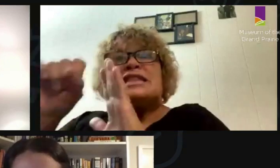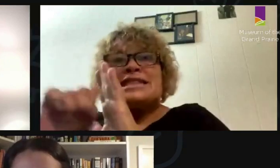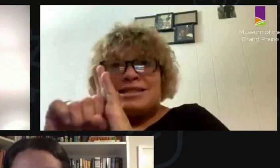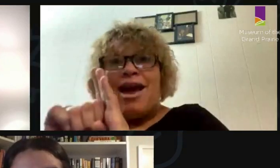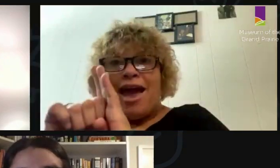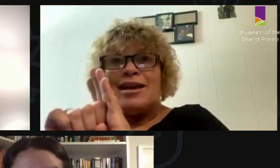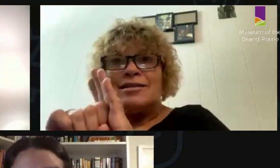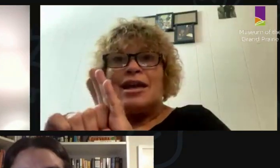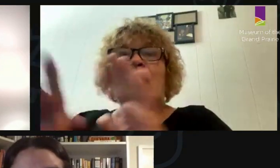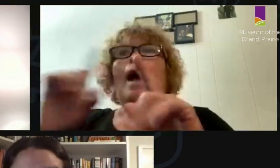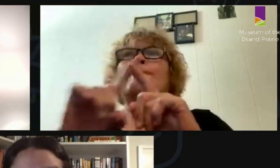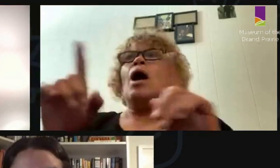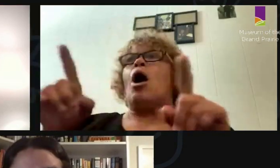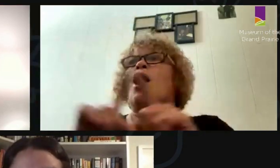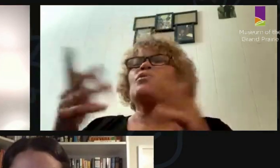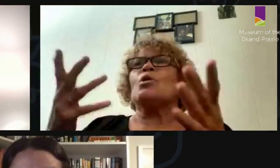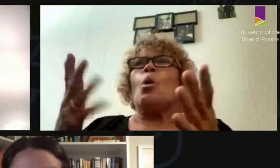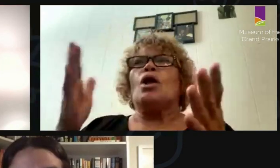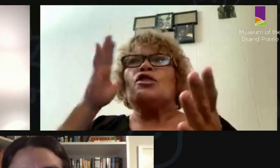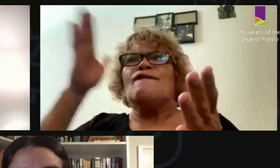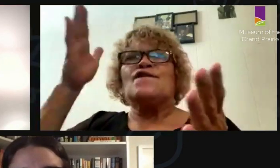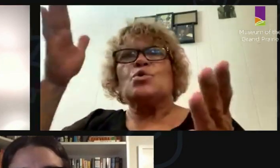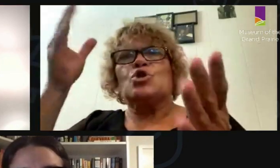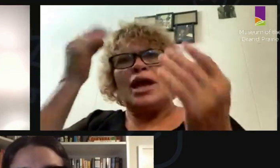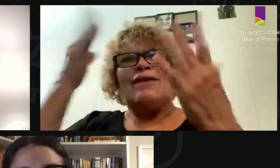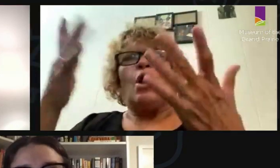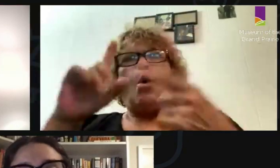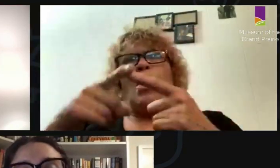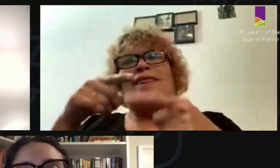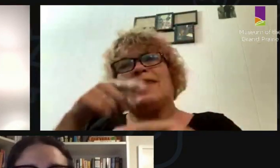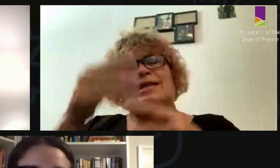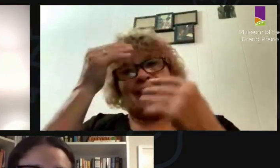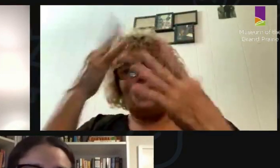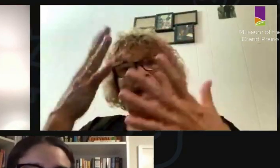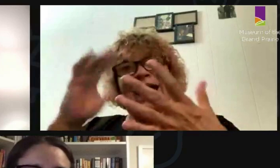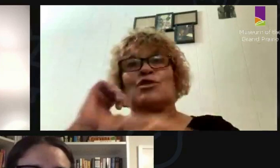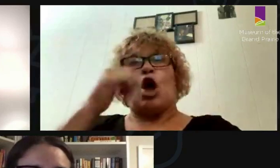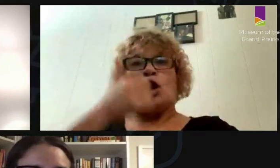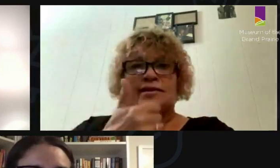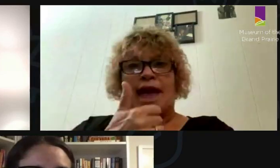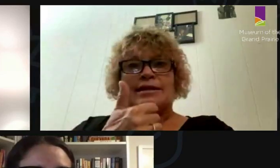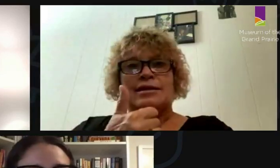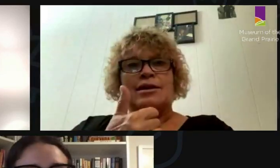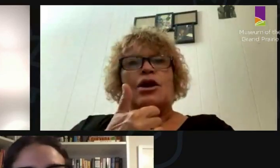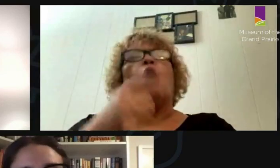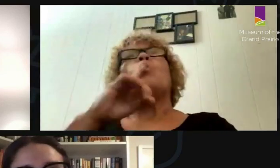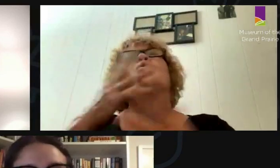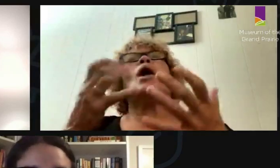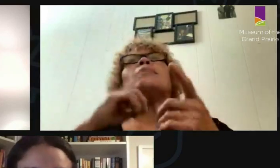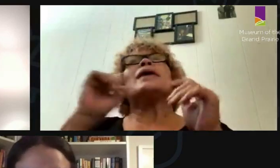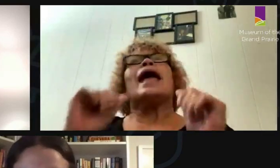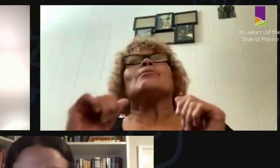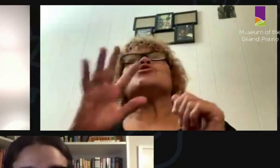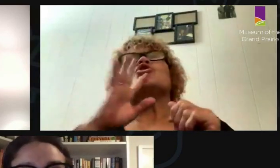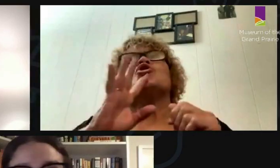in the future, once the data sets are complete, being able to talk about the